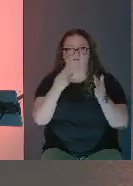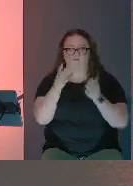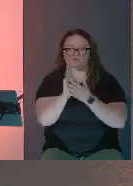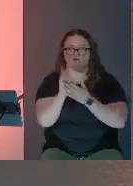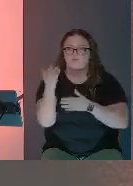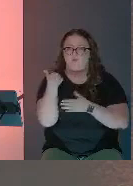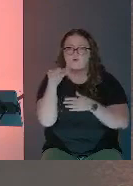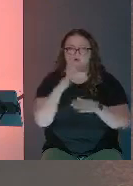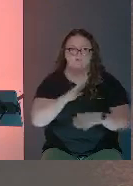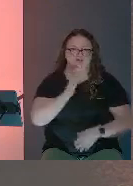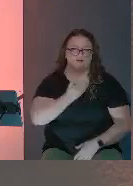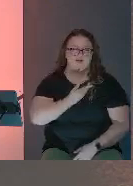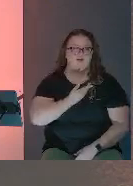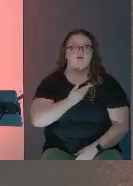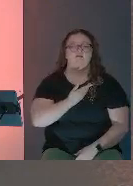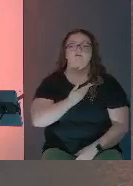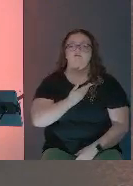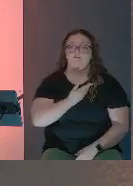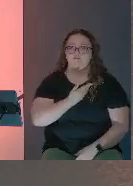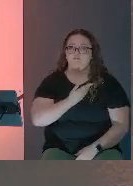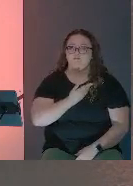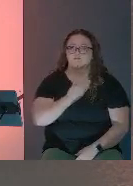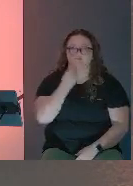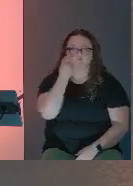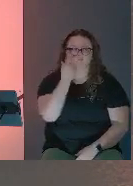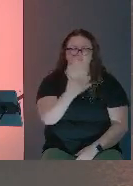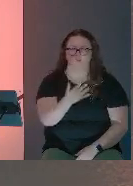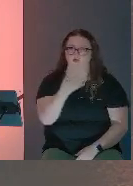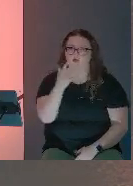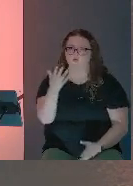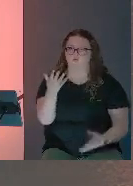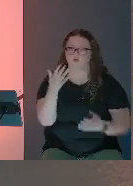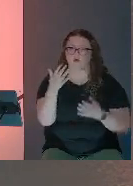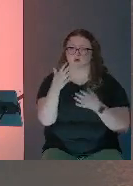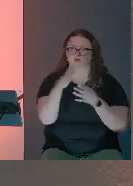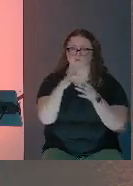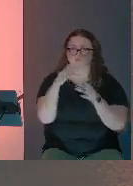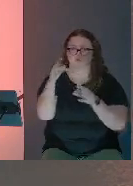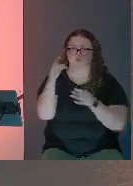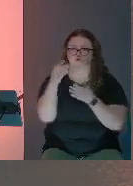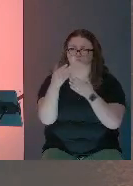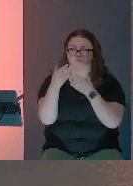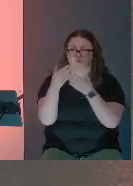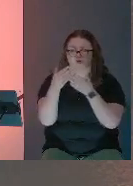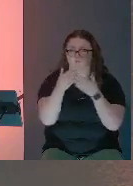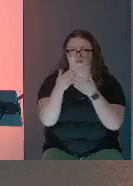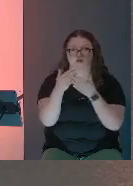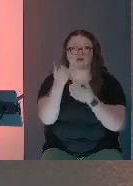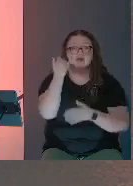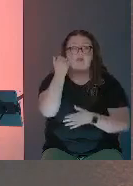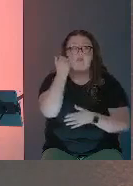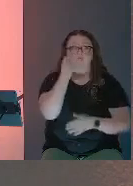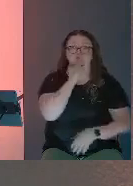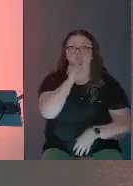let the body of Christ, let the mama, the church, nurture him if he's genuine about his soul.